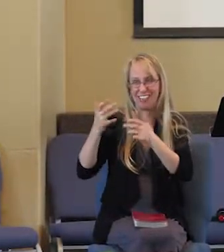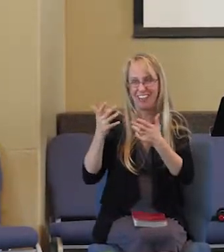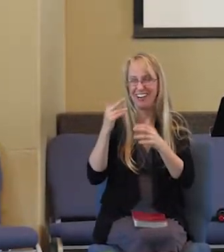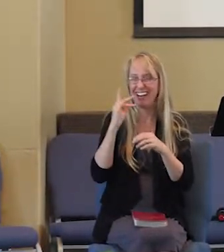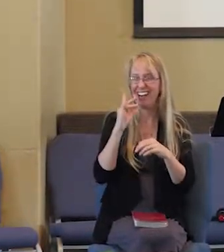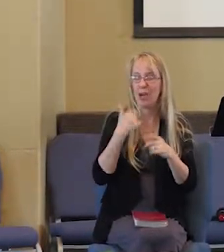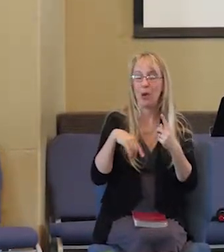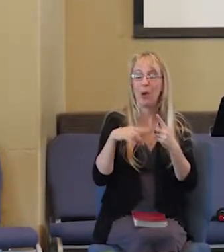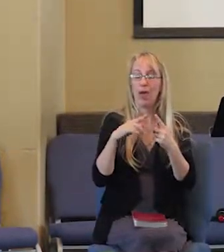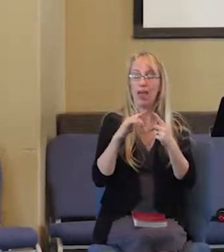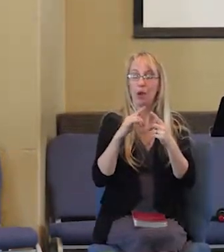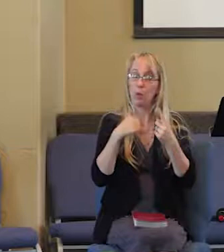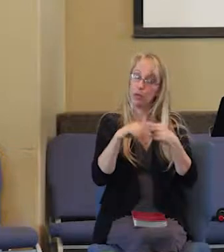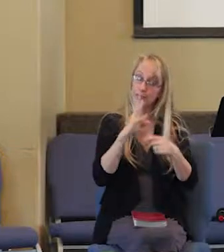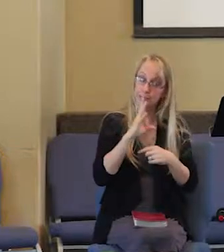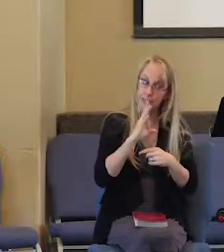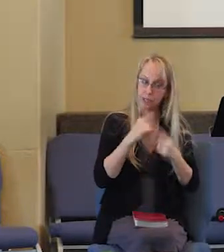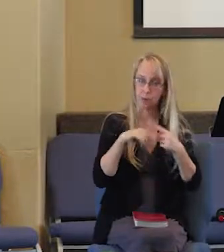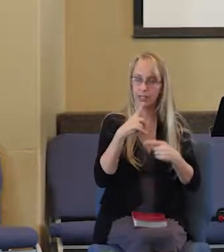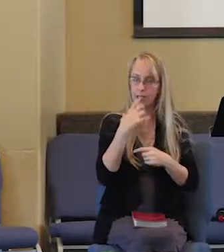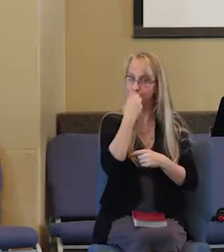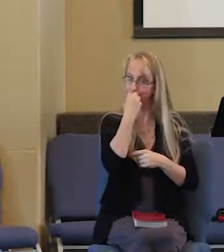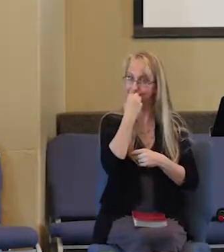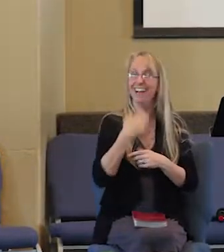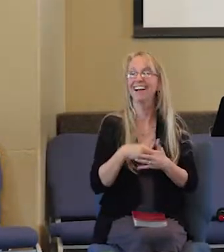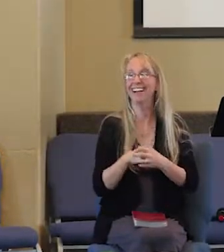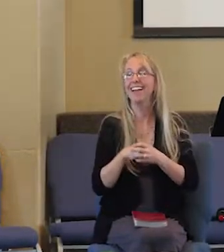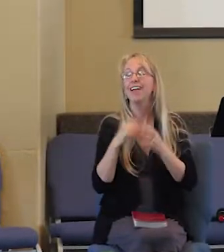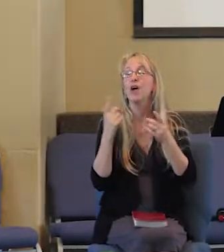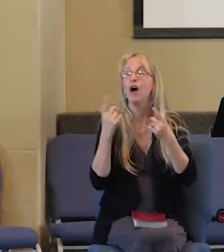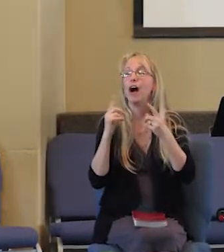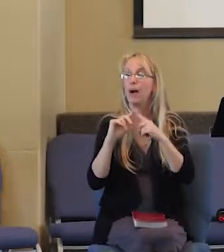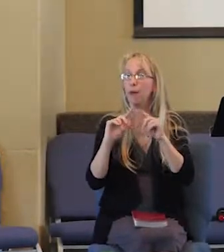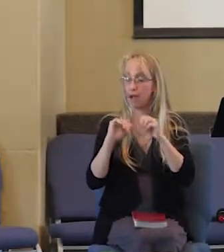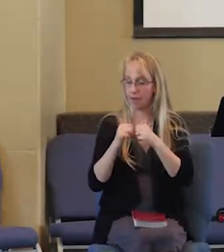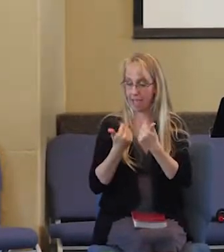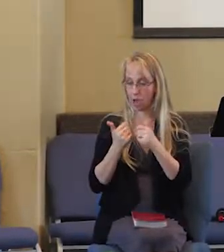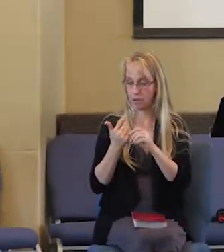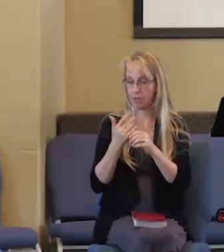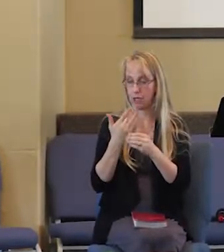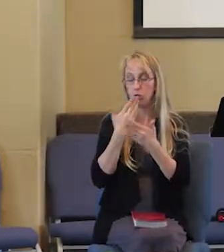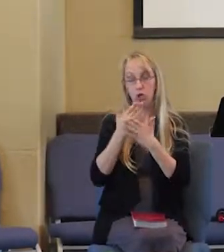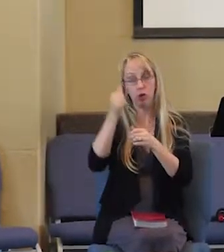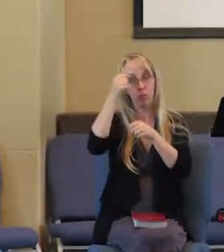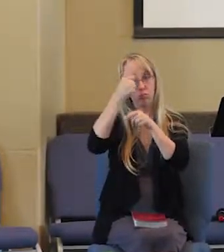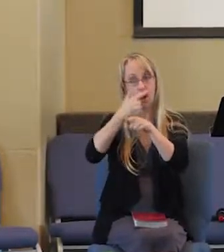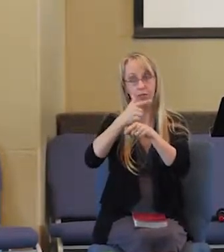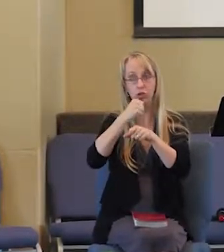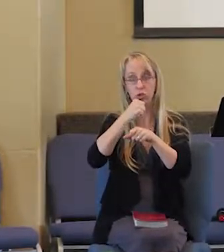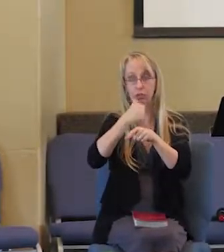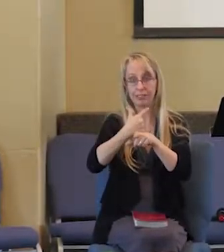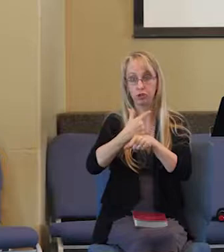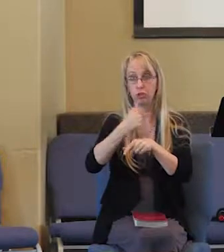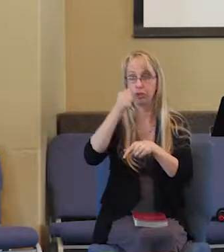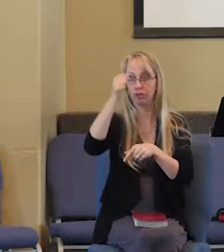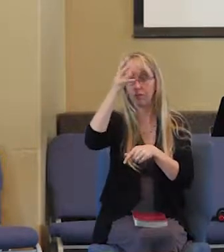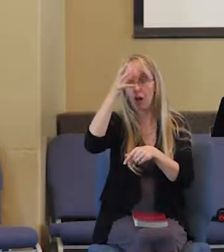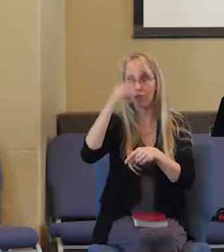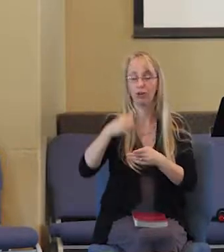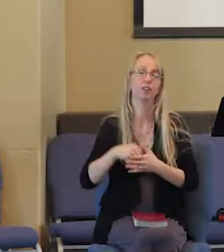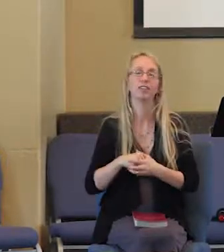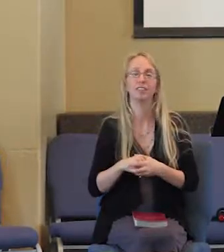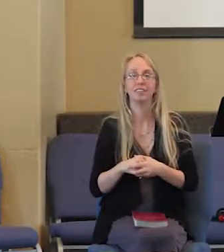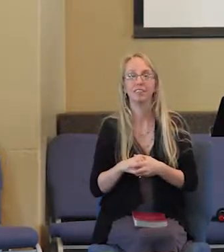other, when to speak and when not to speak. Scripture on how to be a good brother, a good sister, a good